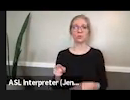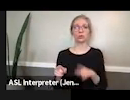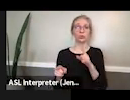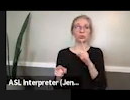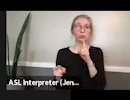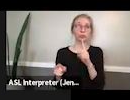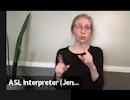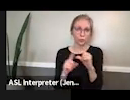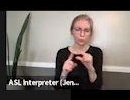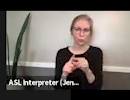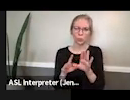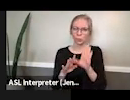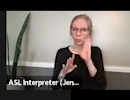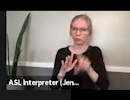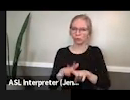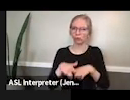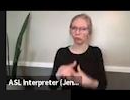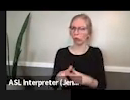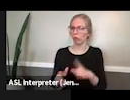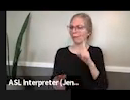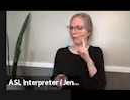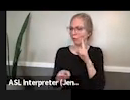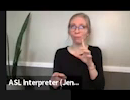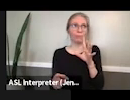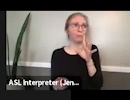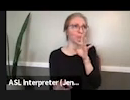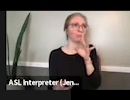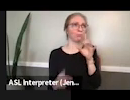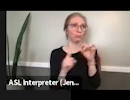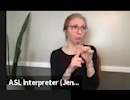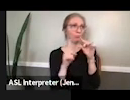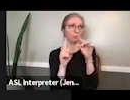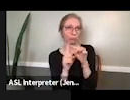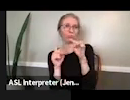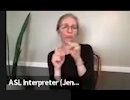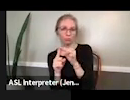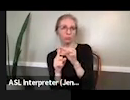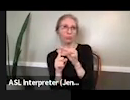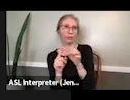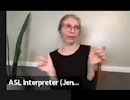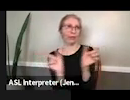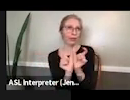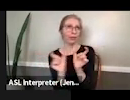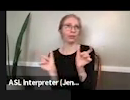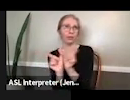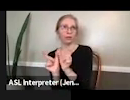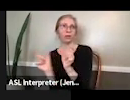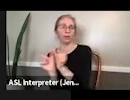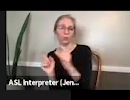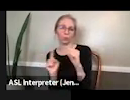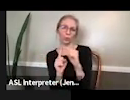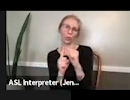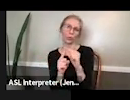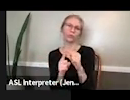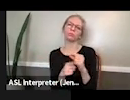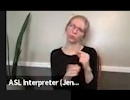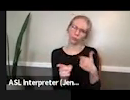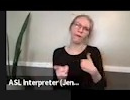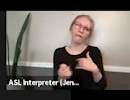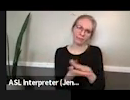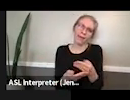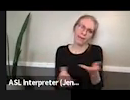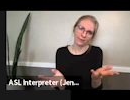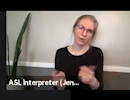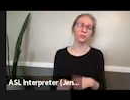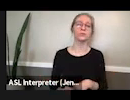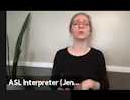of age, pairing two words together, and so on and so forth. So you have those handouts. Before we